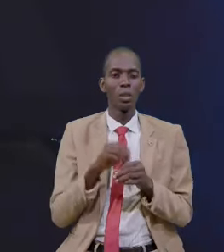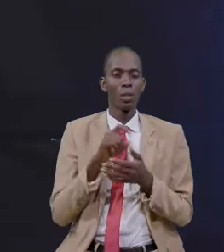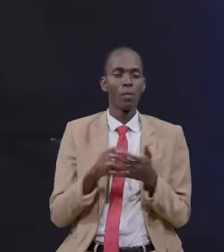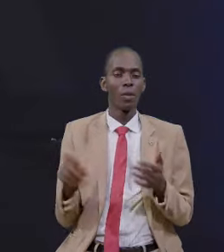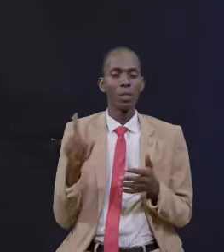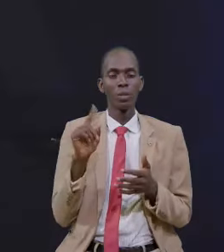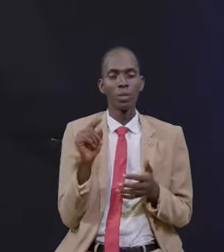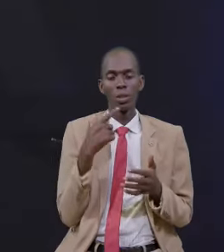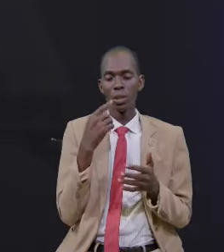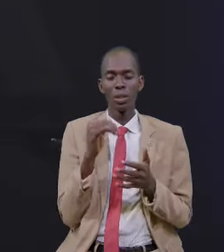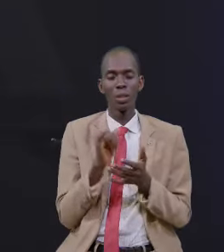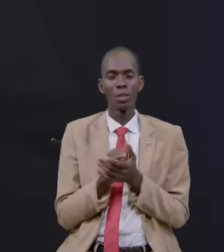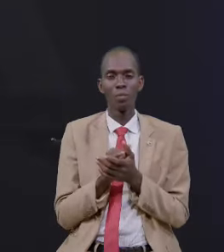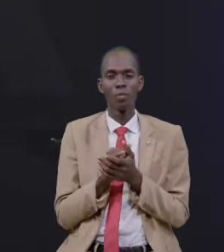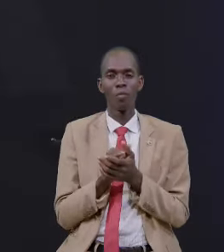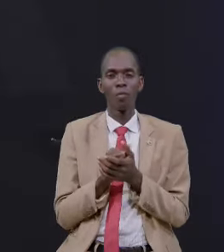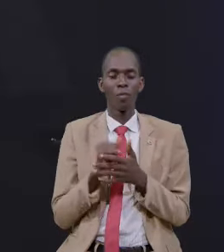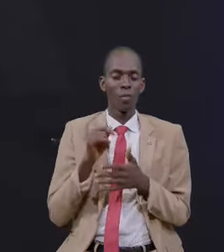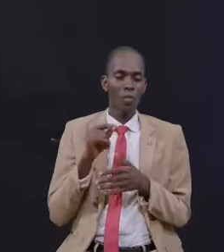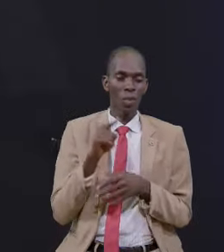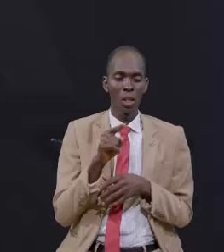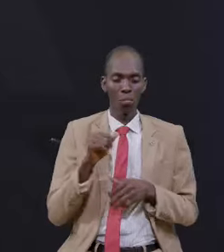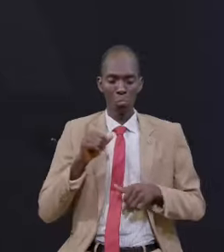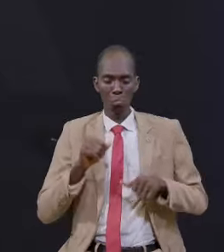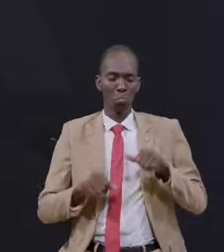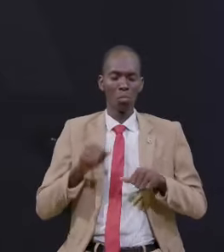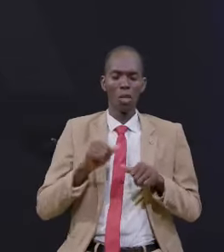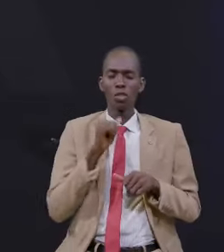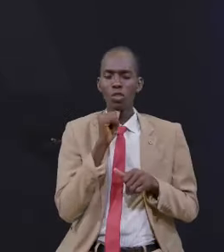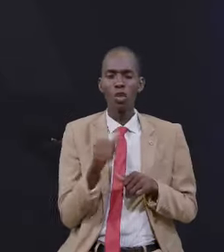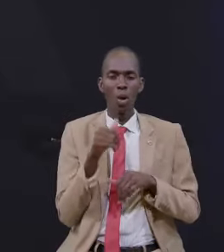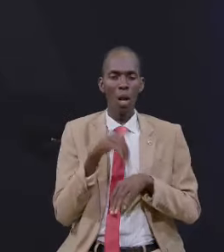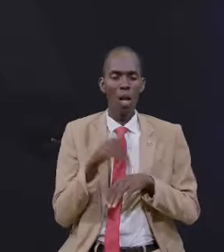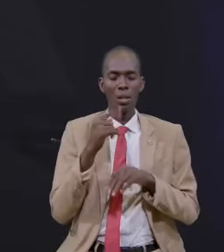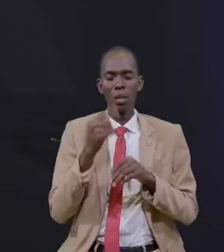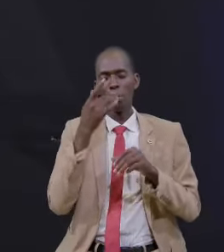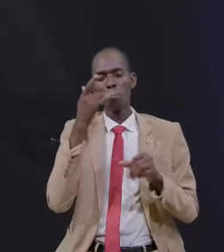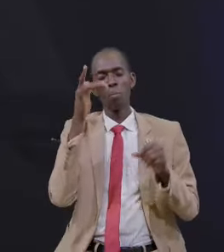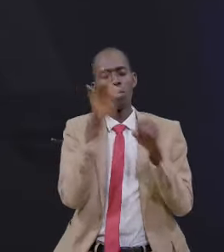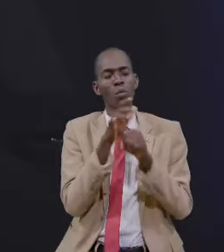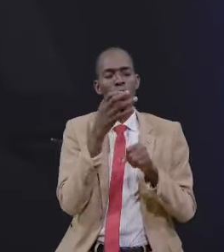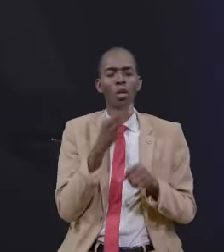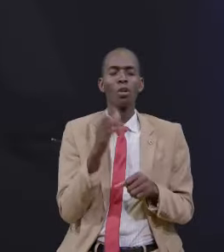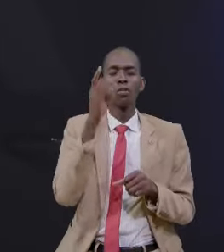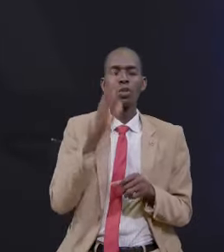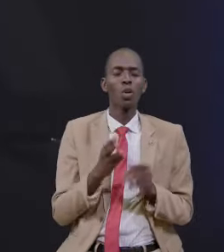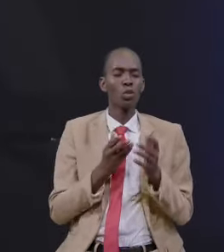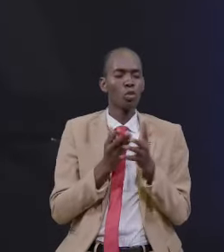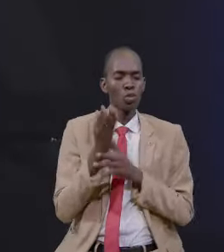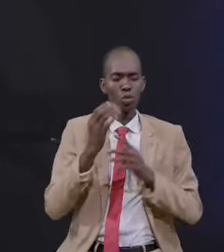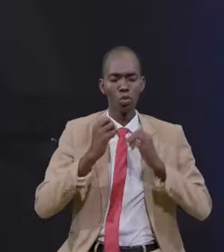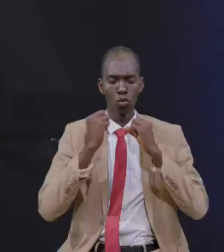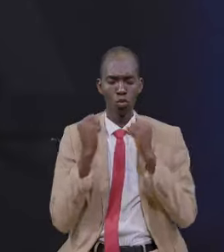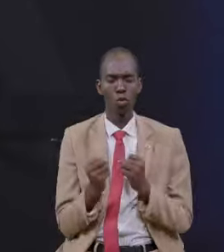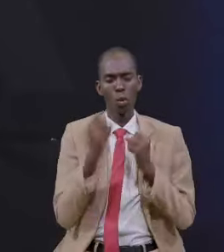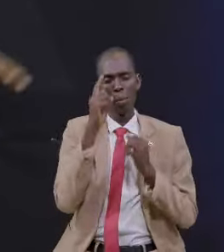says, he staggered not at the promise of God through unbelief, but he was strong